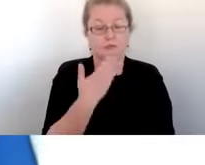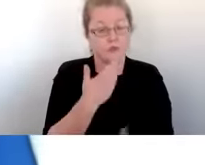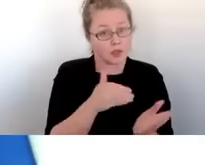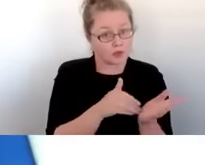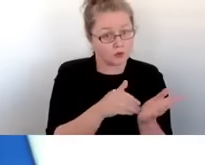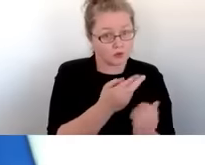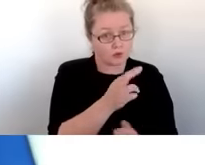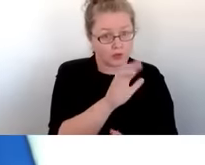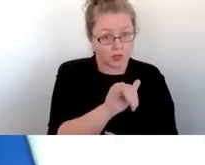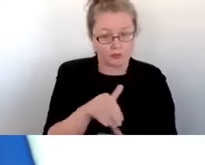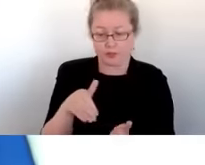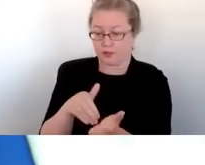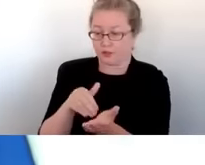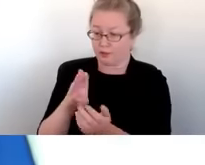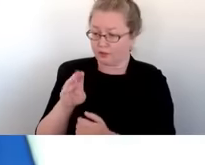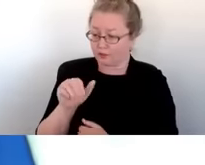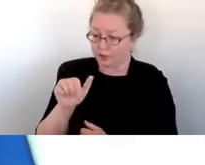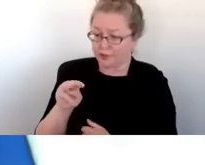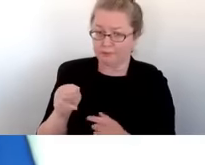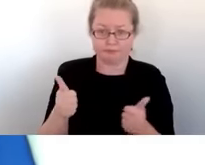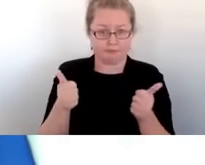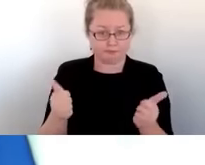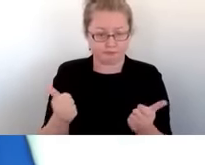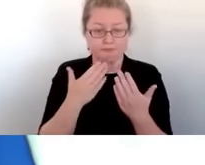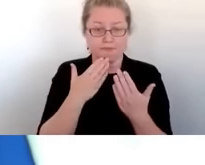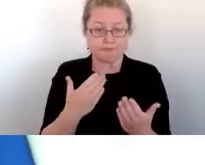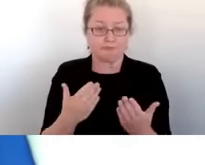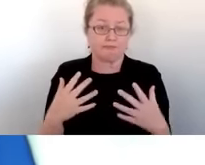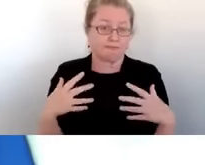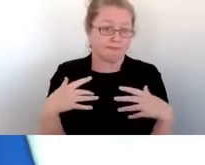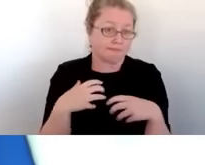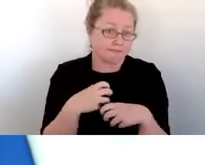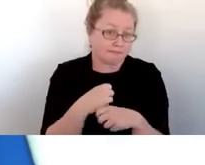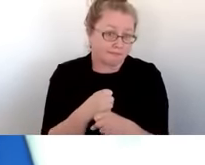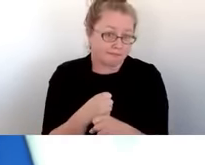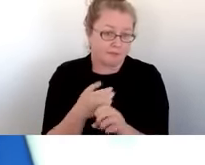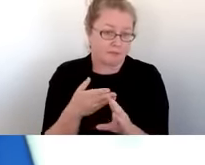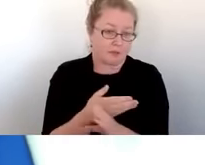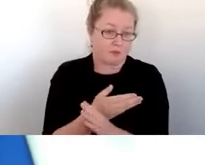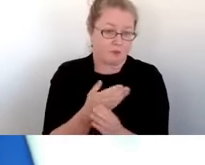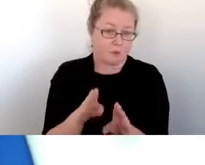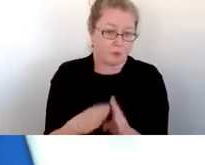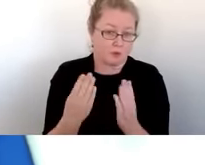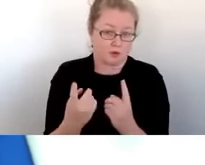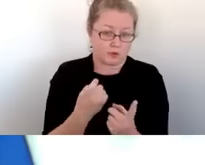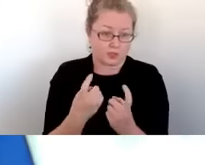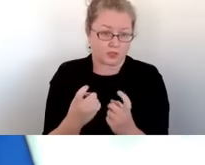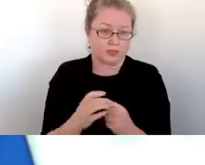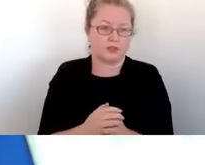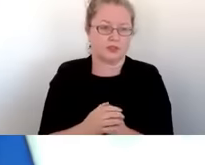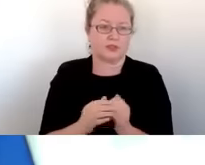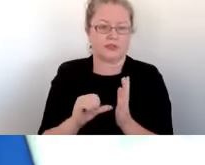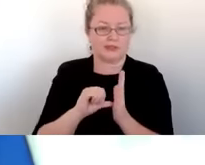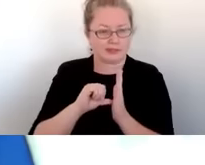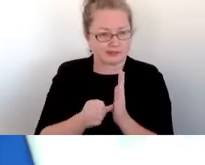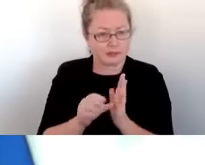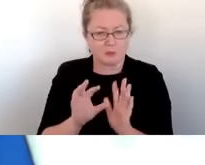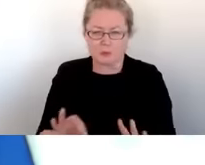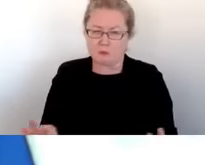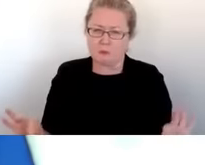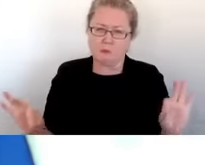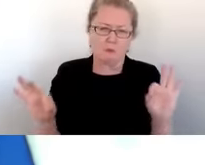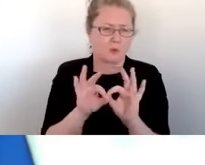Thank you, Dr. Henry. Thank you, Dr. Ballum. And just want to say finally, before we take your questions, how important it